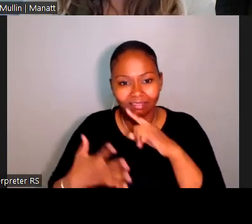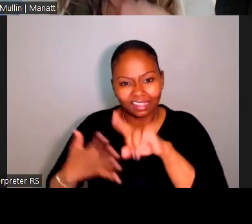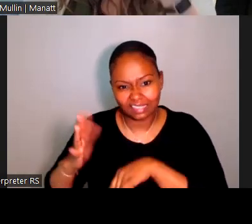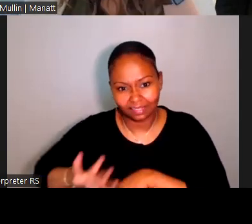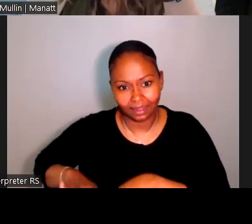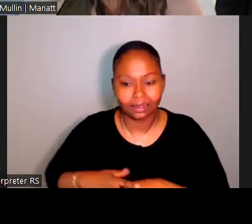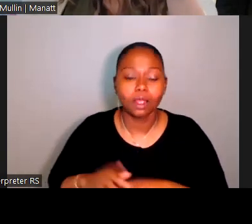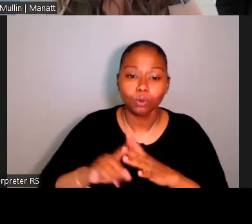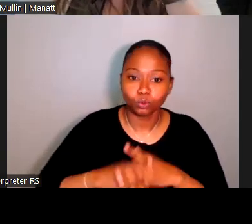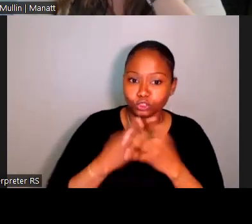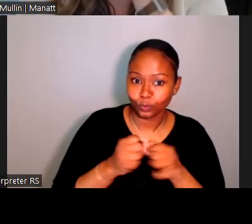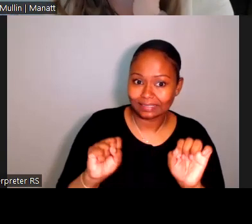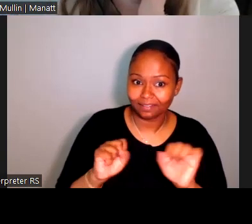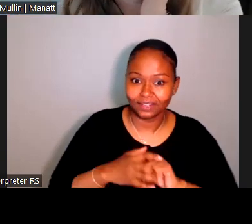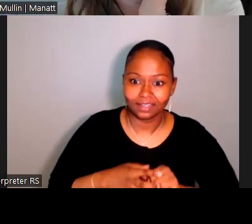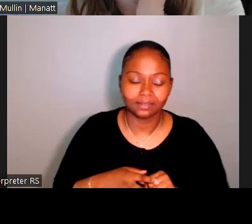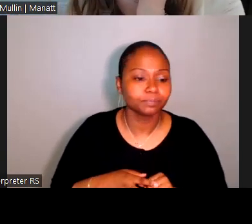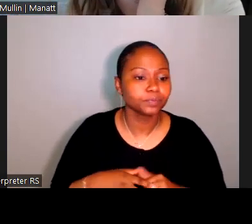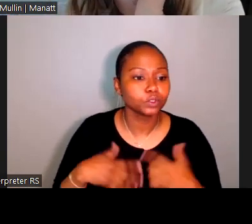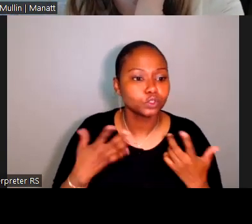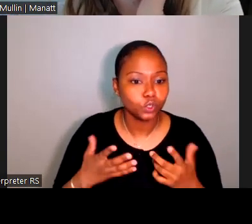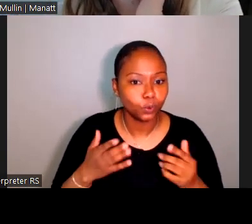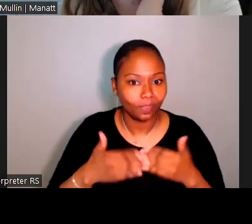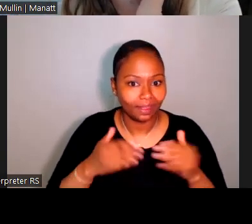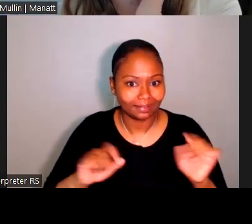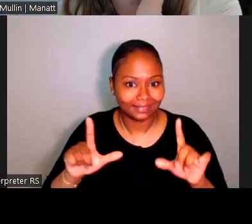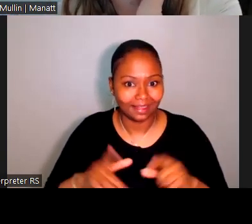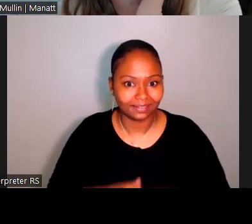with safety protocols. So if we could go to the next slide.